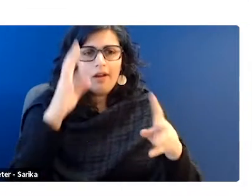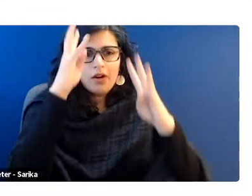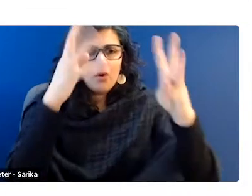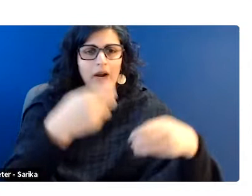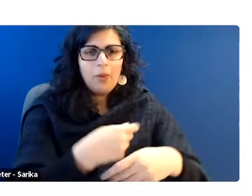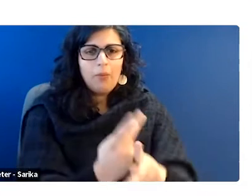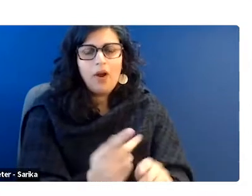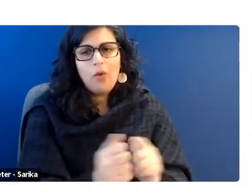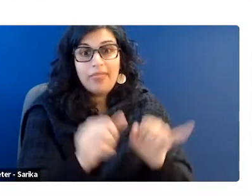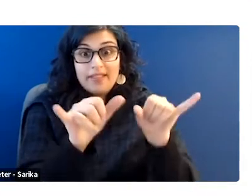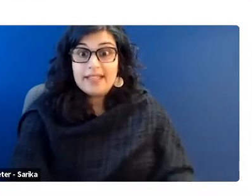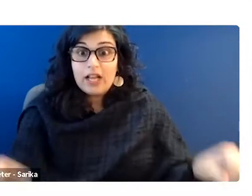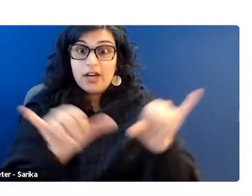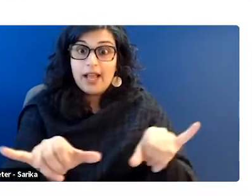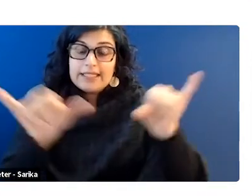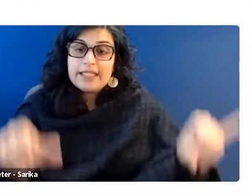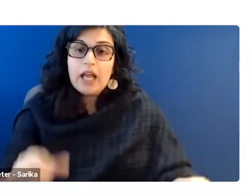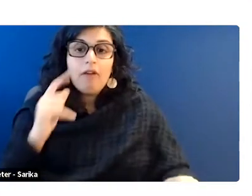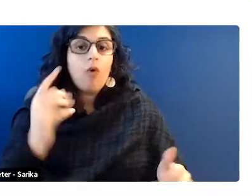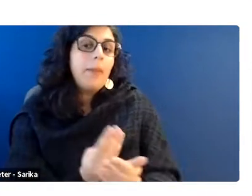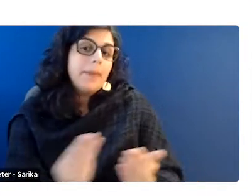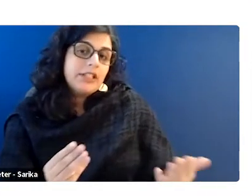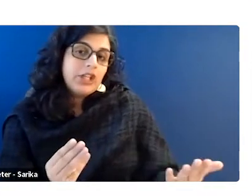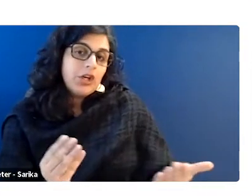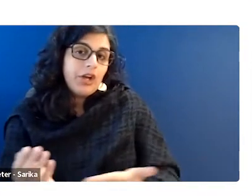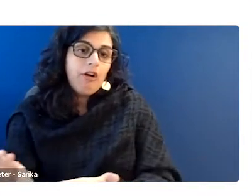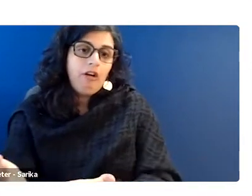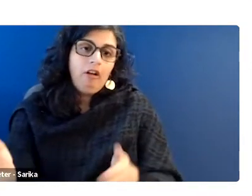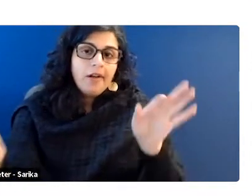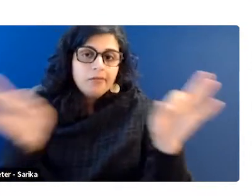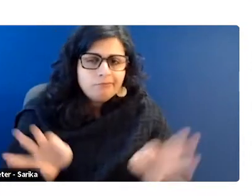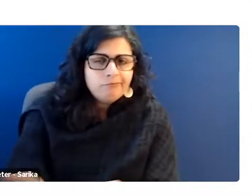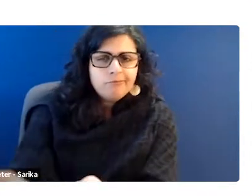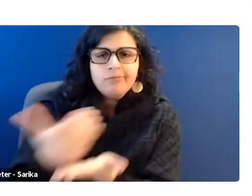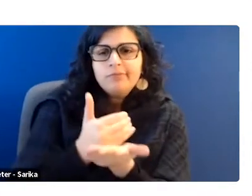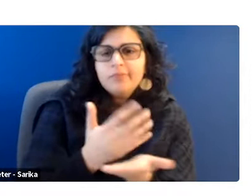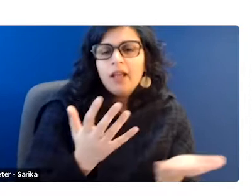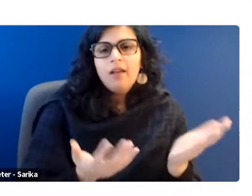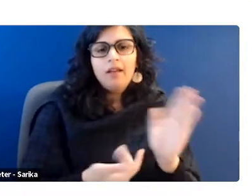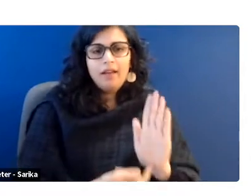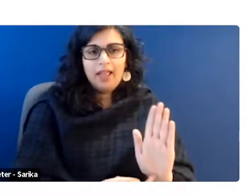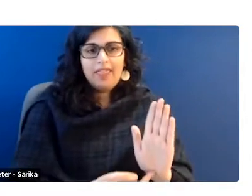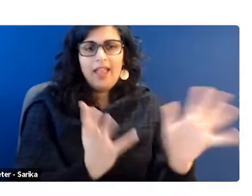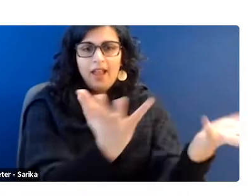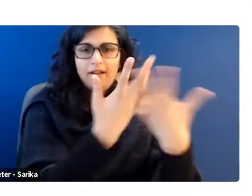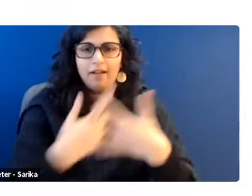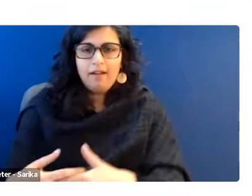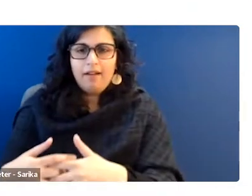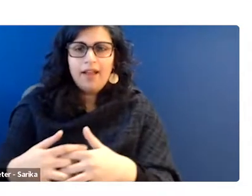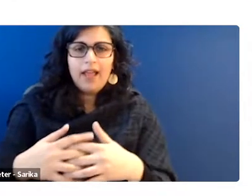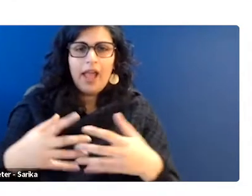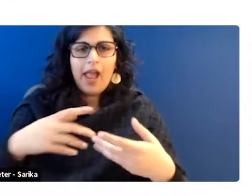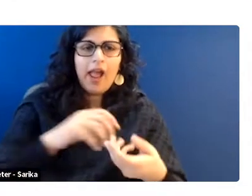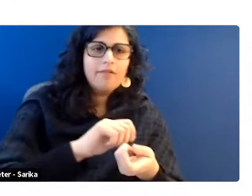standardized system for the material collection, and then have that translate to specific products